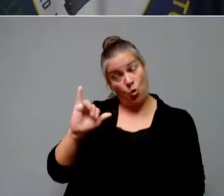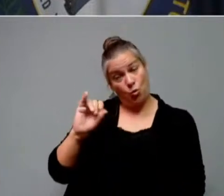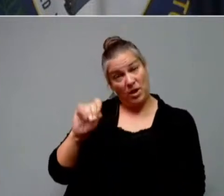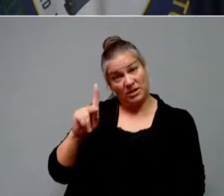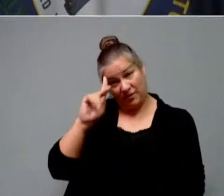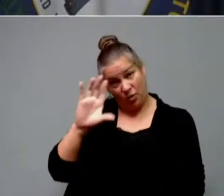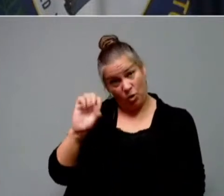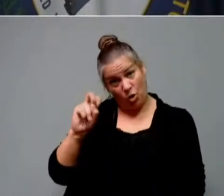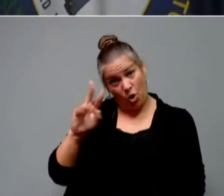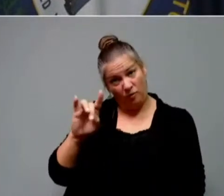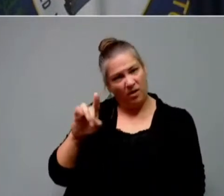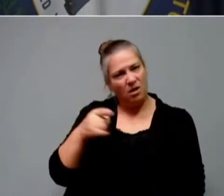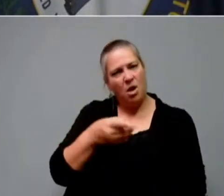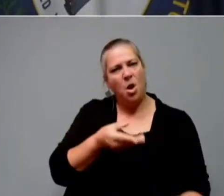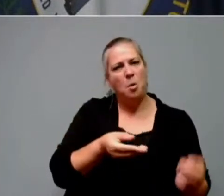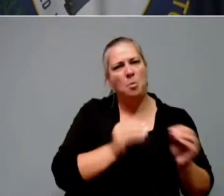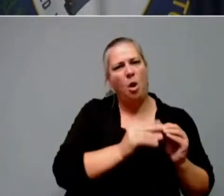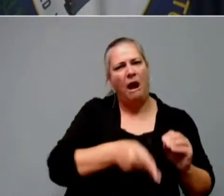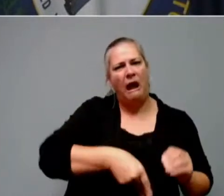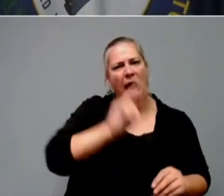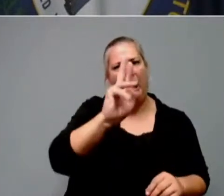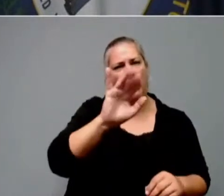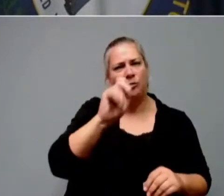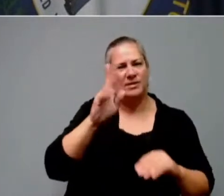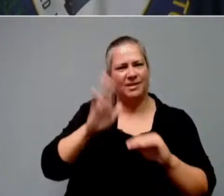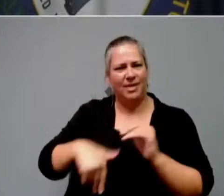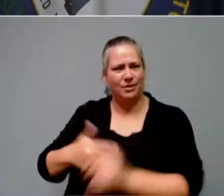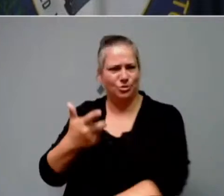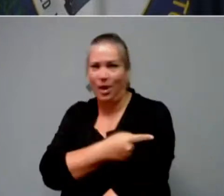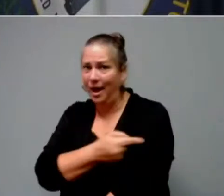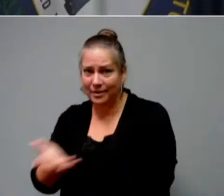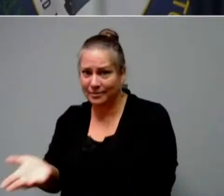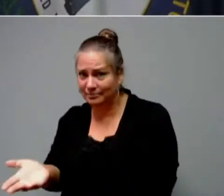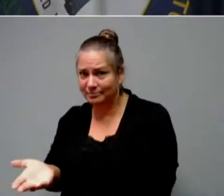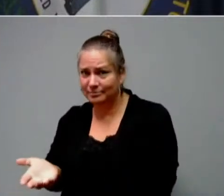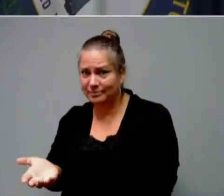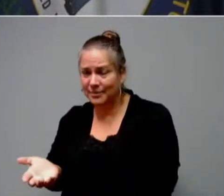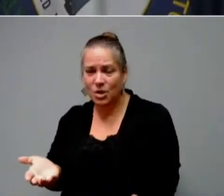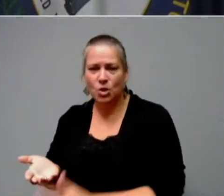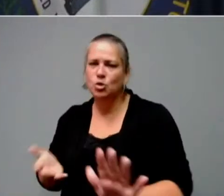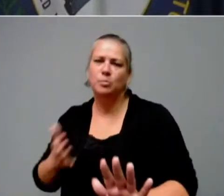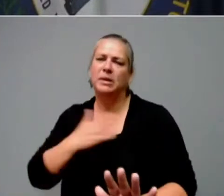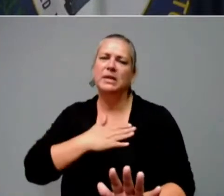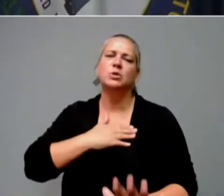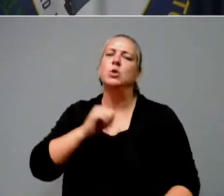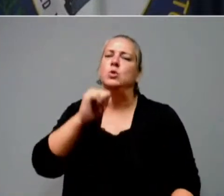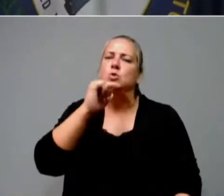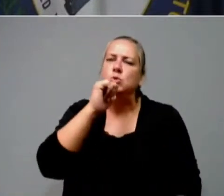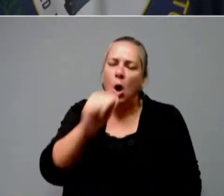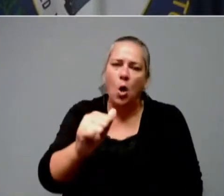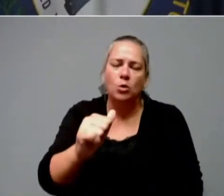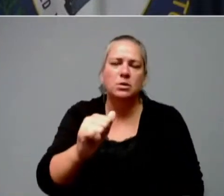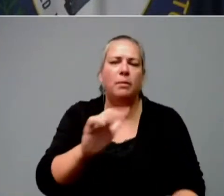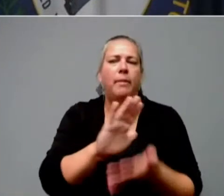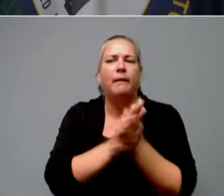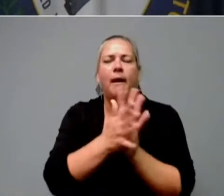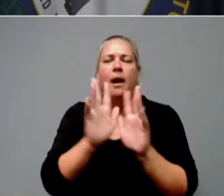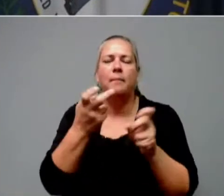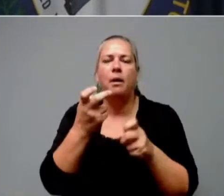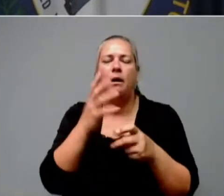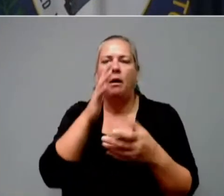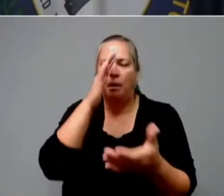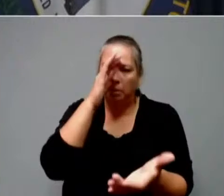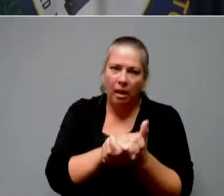risk you take with the vaccine. So I urge you to not fall into the trap of believing there's this myth that these are